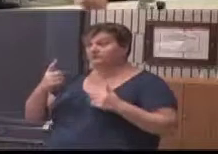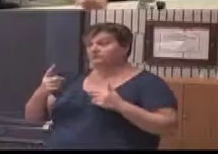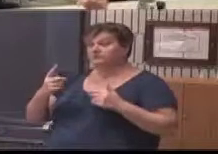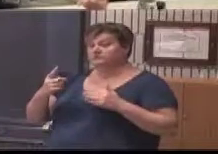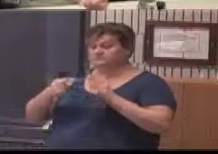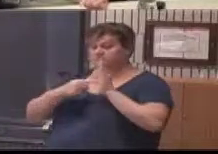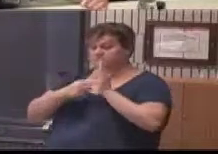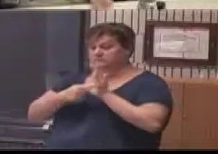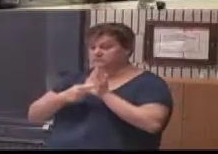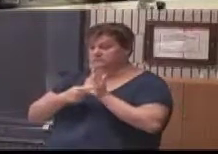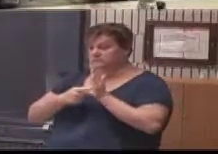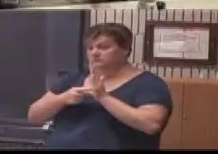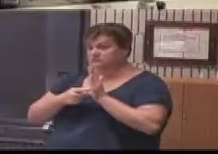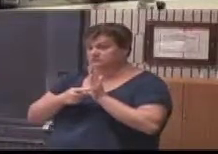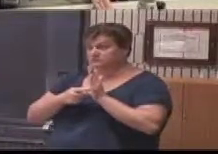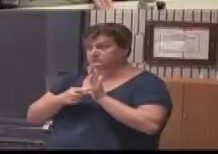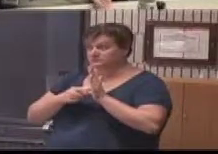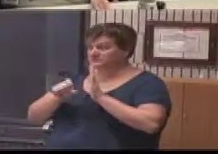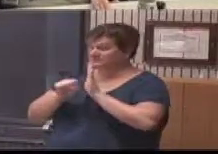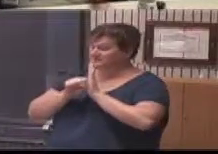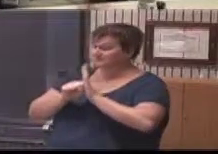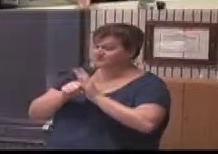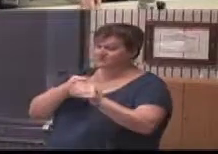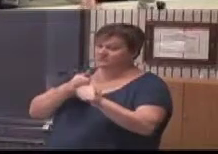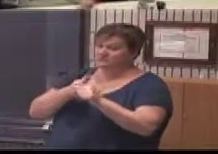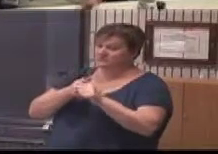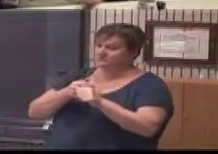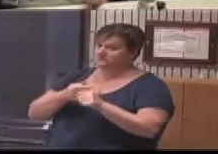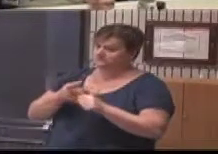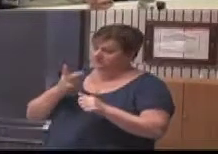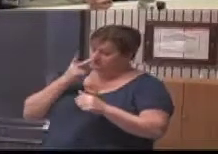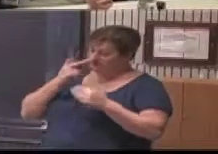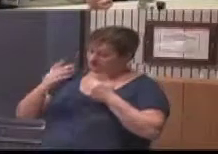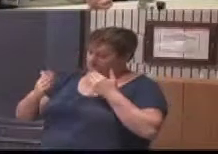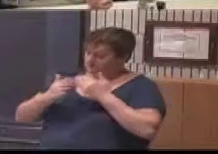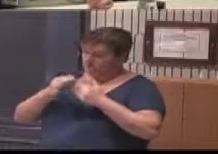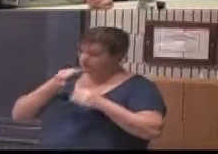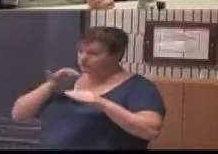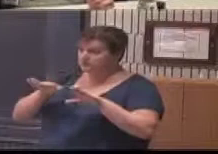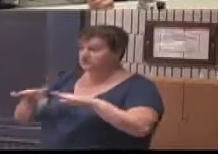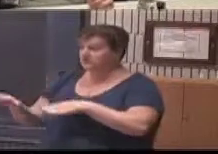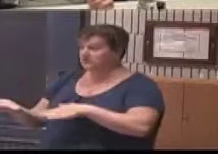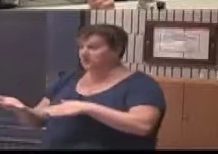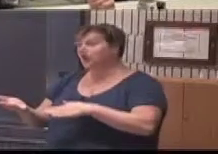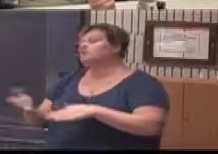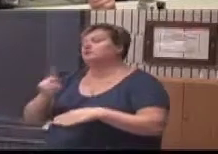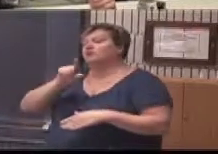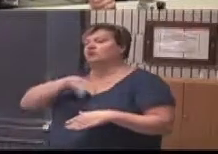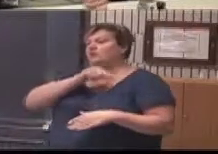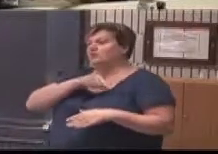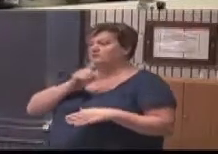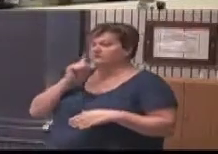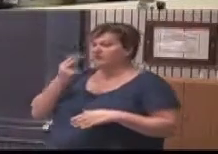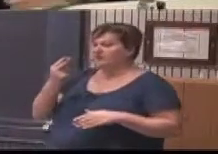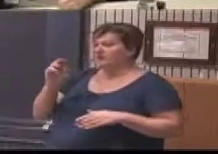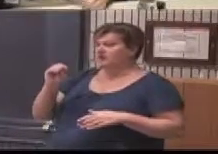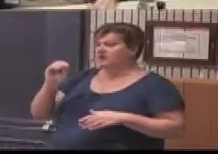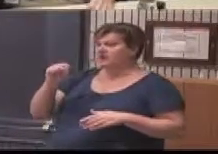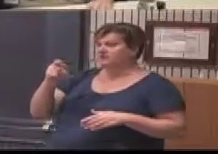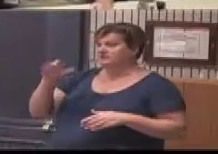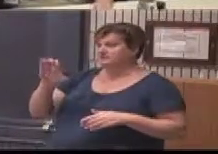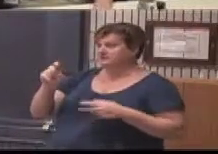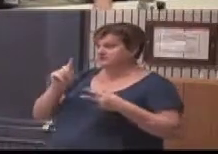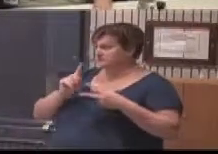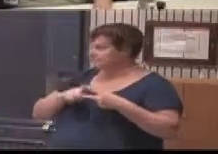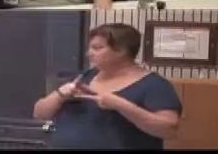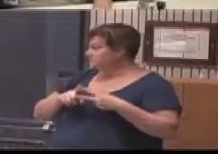is exhibiting symptoms that shows that they might be approaching the end of their life, they may qualify for hospice, and that's certainly